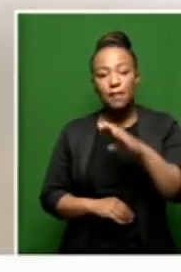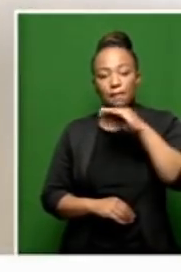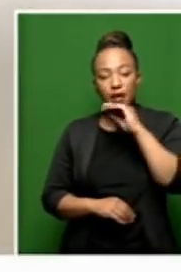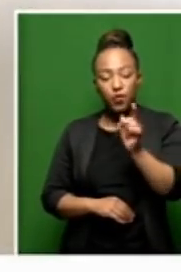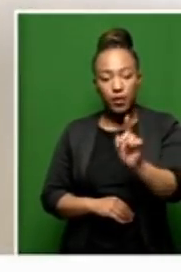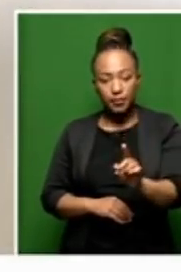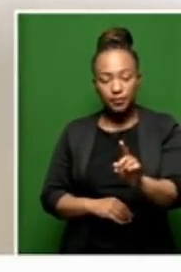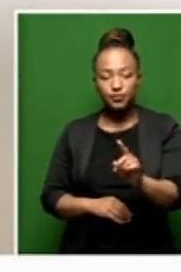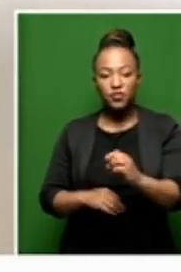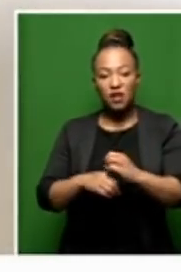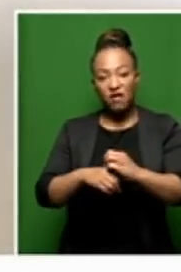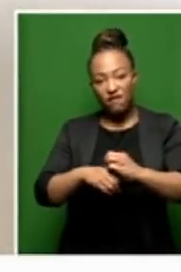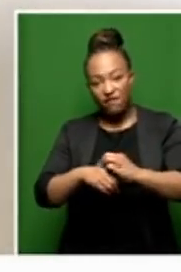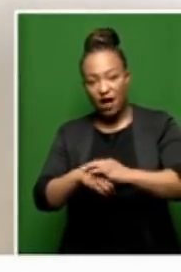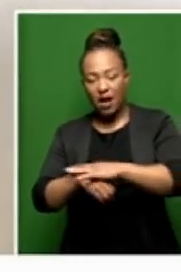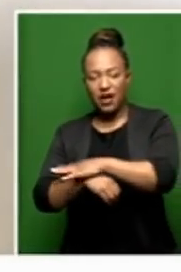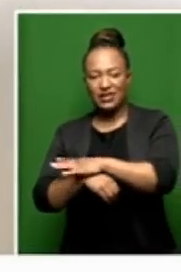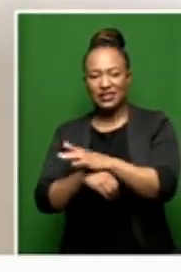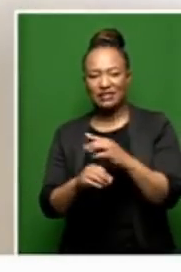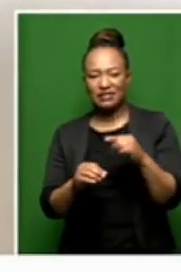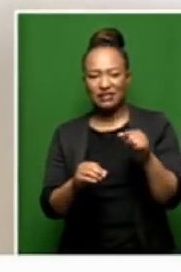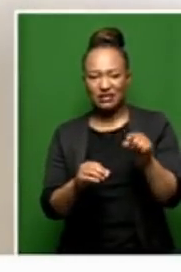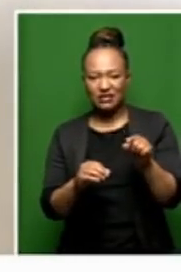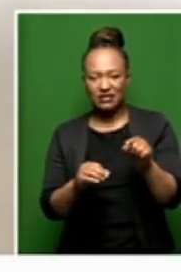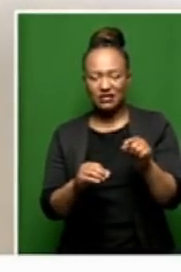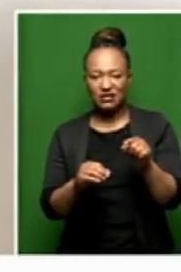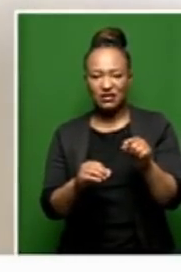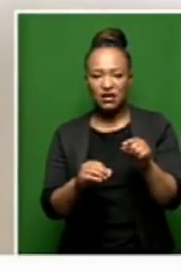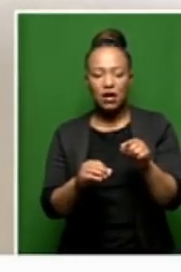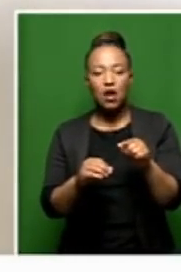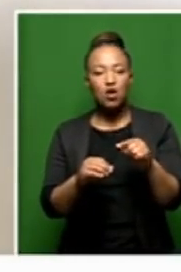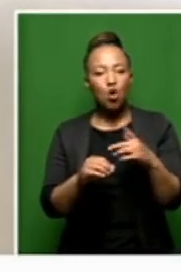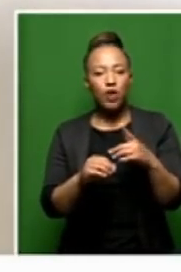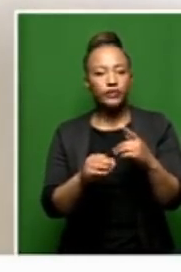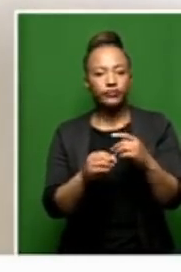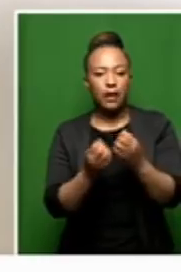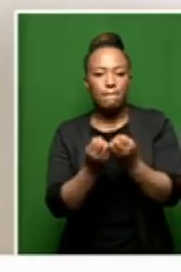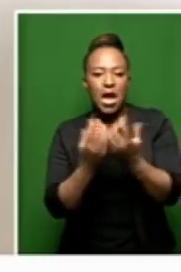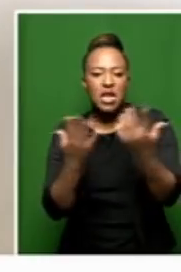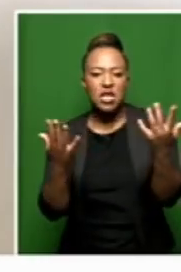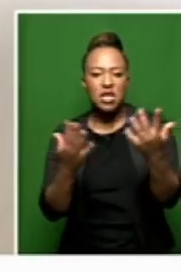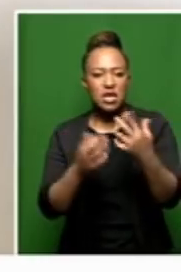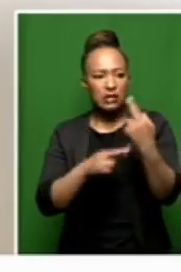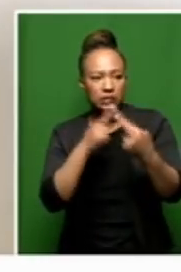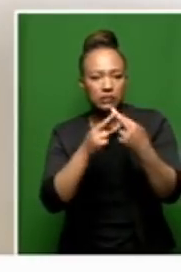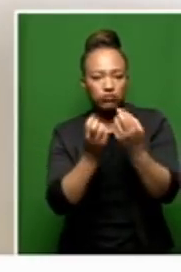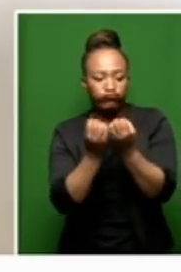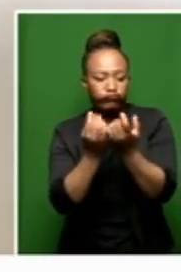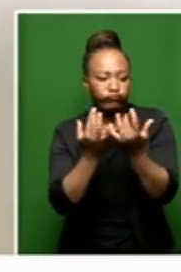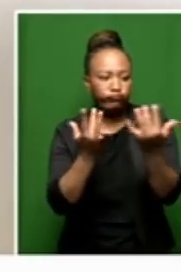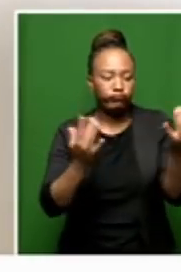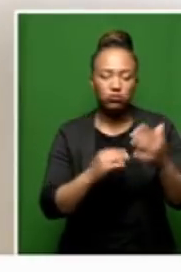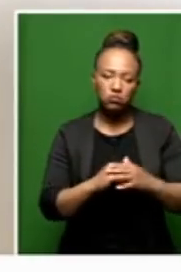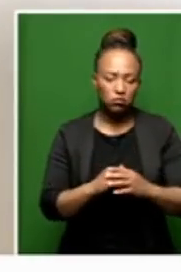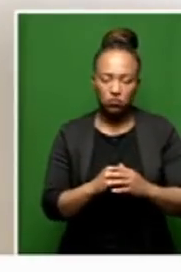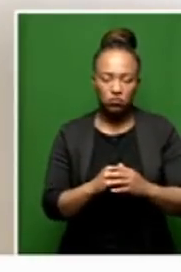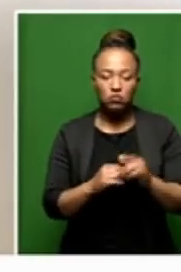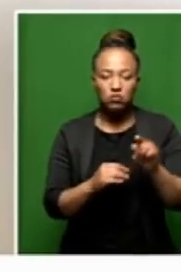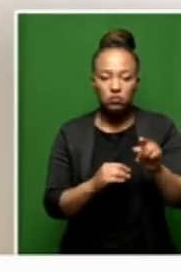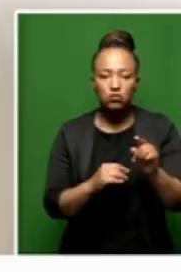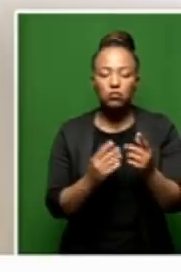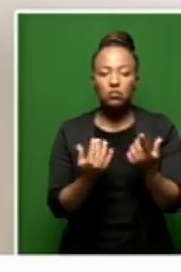that the virus eventually is not replicating to that level, and the virus eventually is